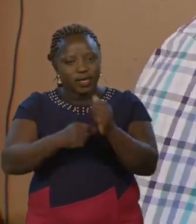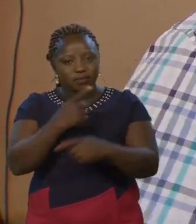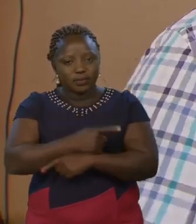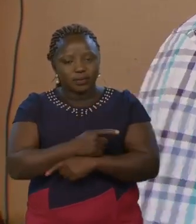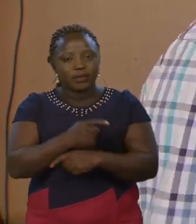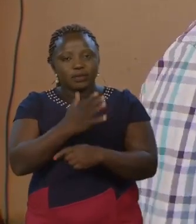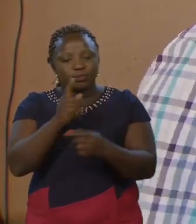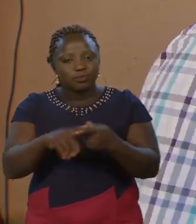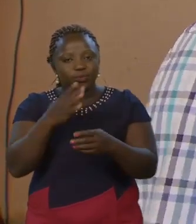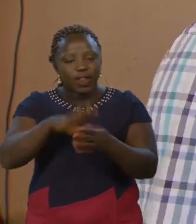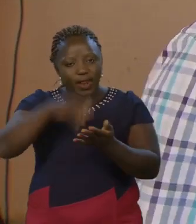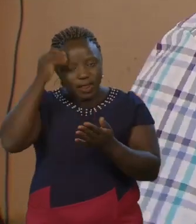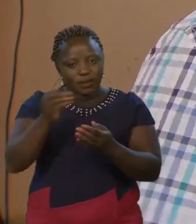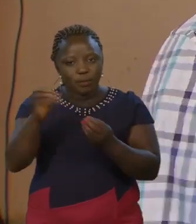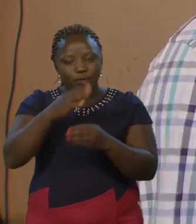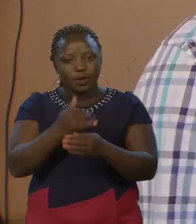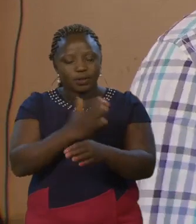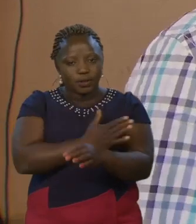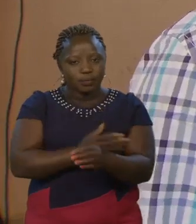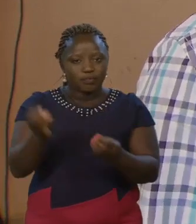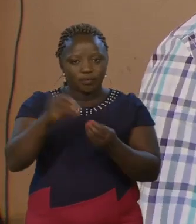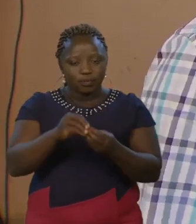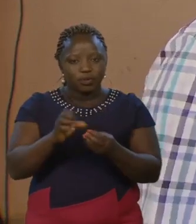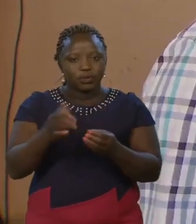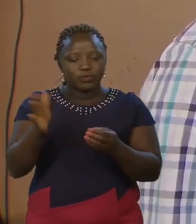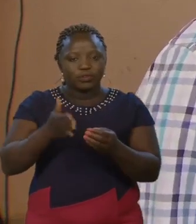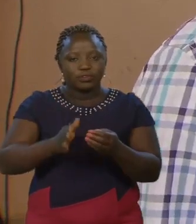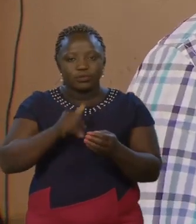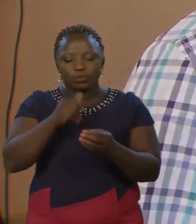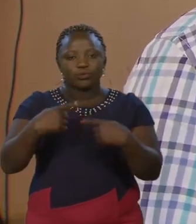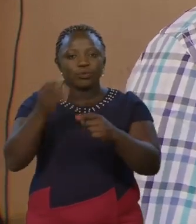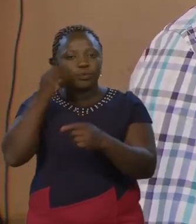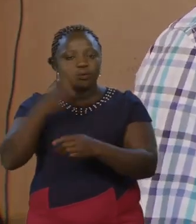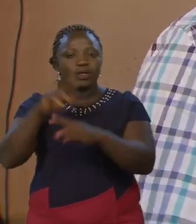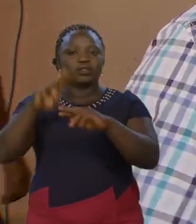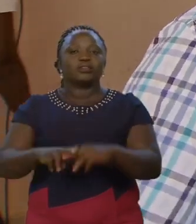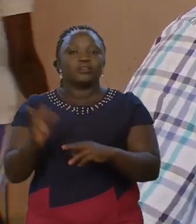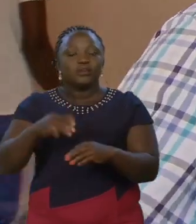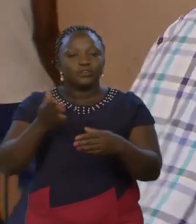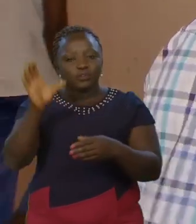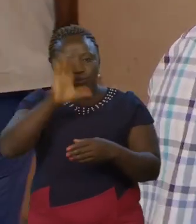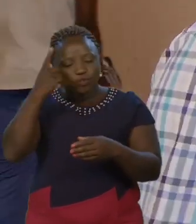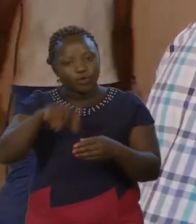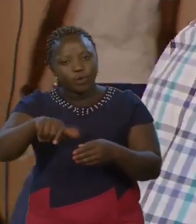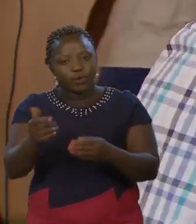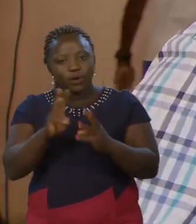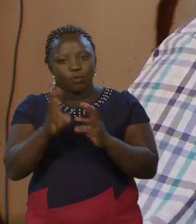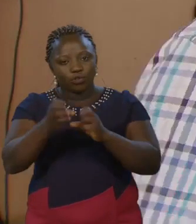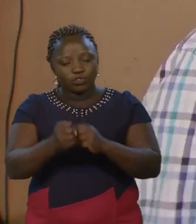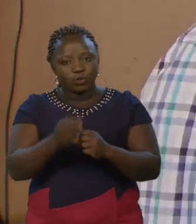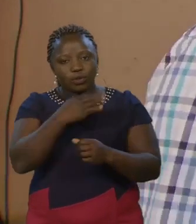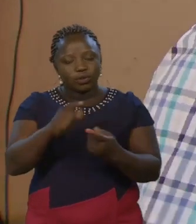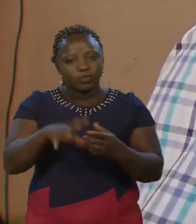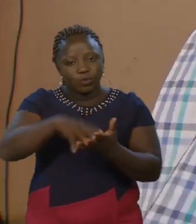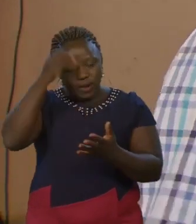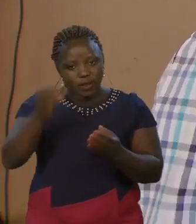daily basis. On the daily basis you are practicing, you are learning too. So definitely they should not go out and sit down. They should look for other workshops and attach